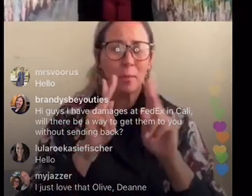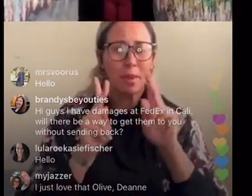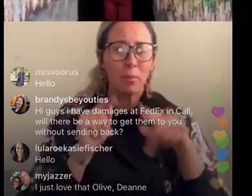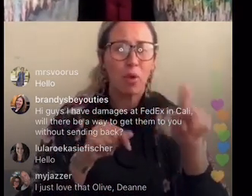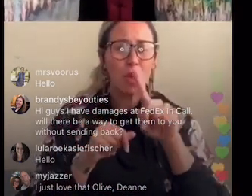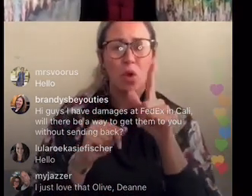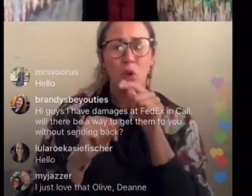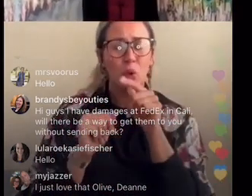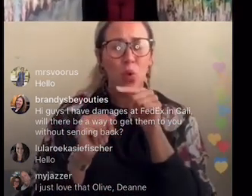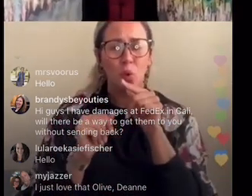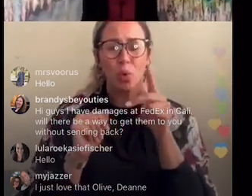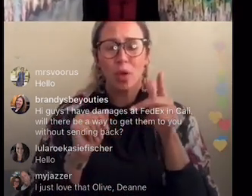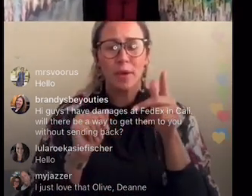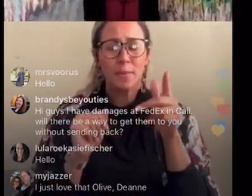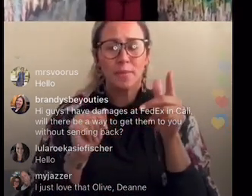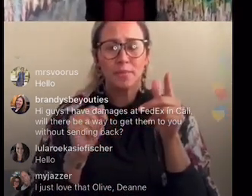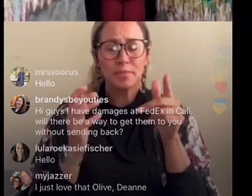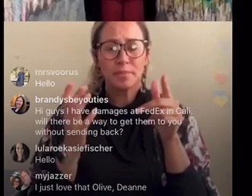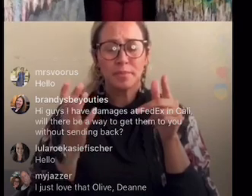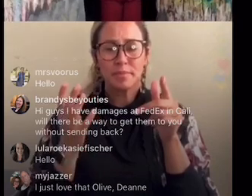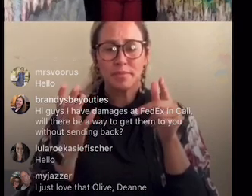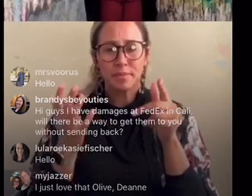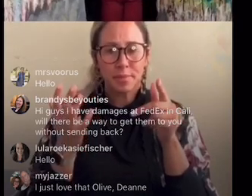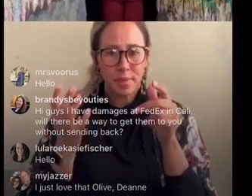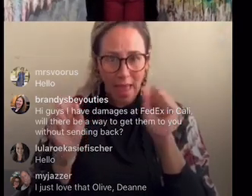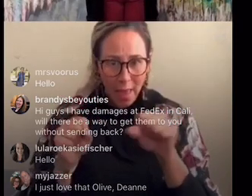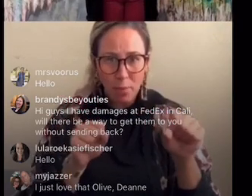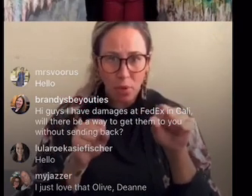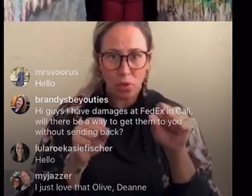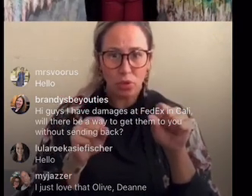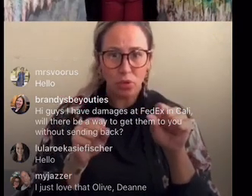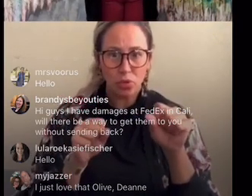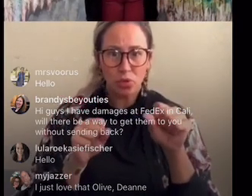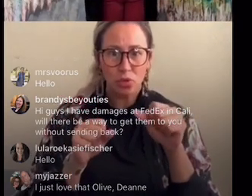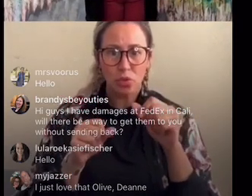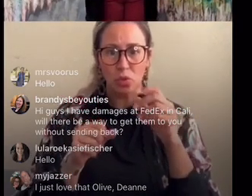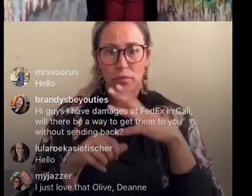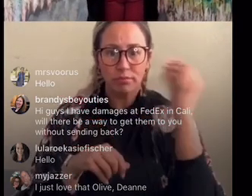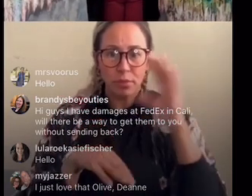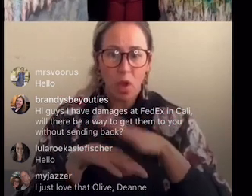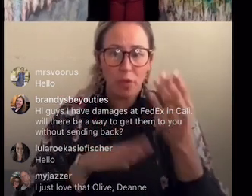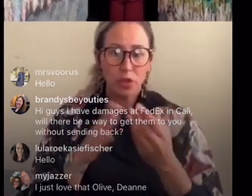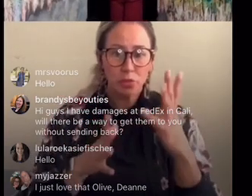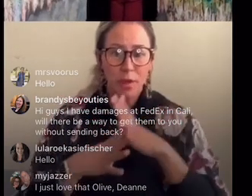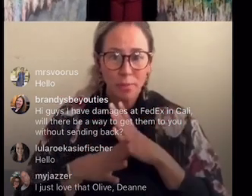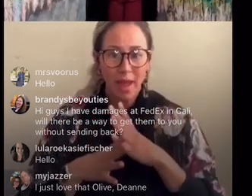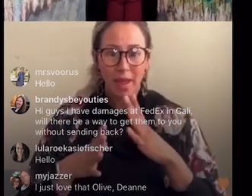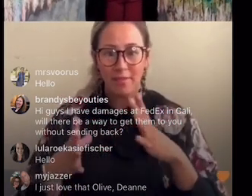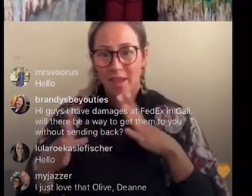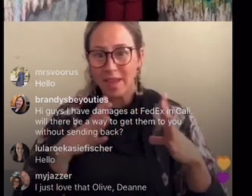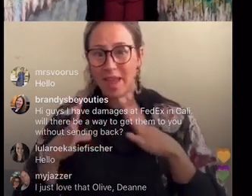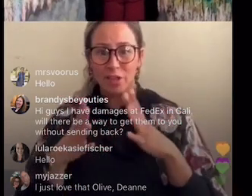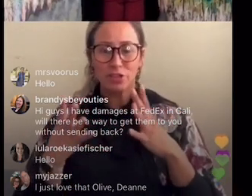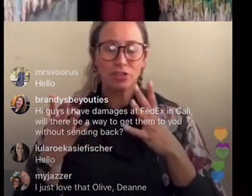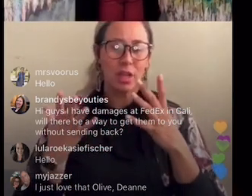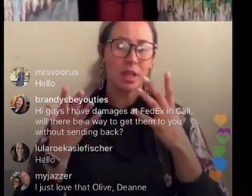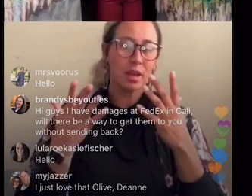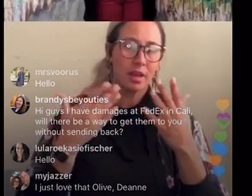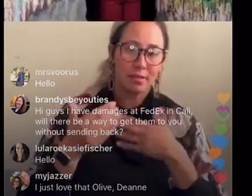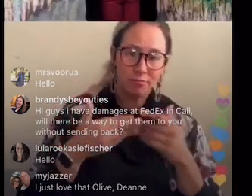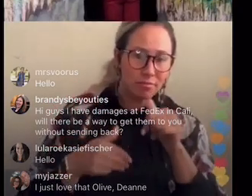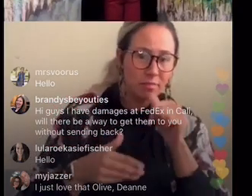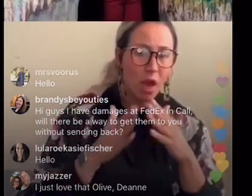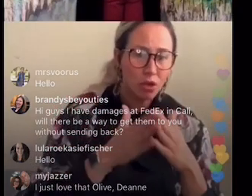that those that were able to go on their spring break vacation because we weren't going on the cruise. And while they were on the